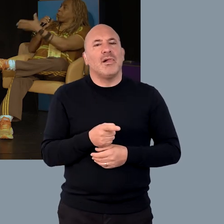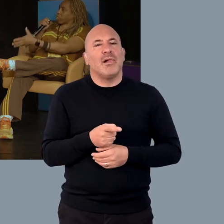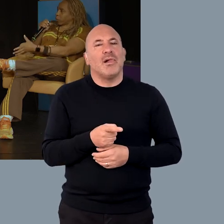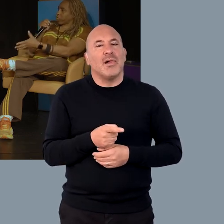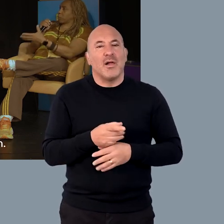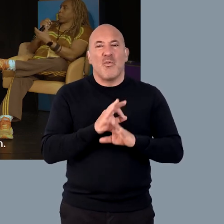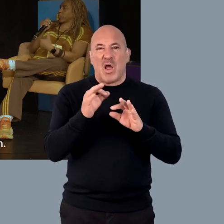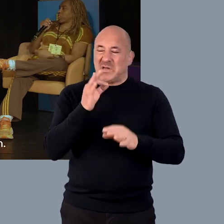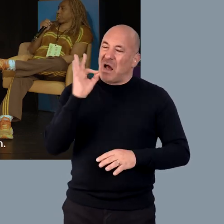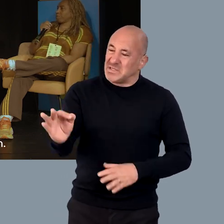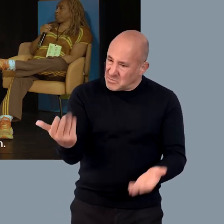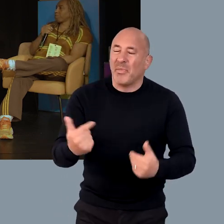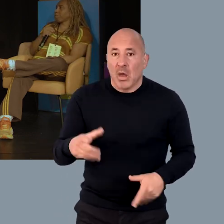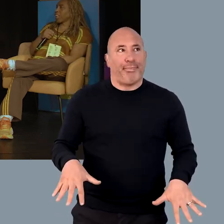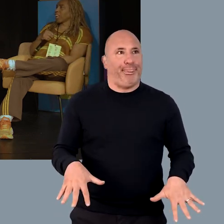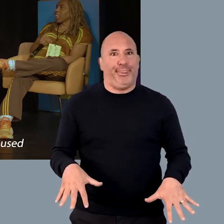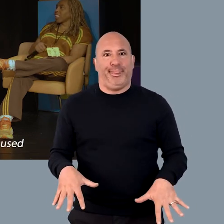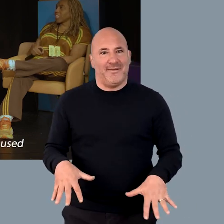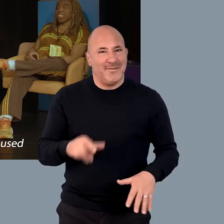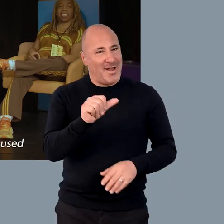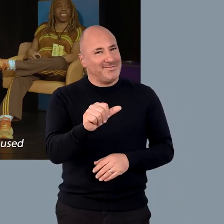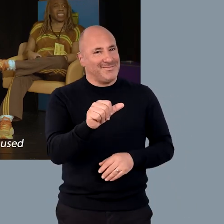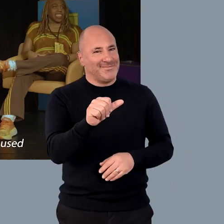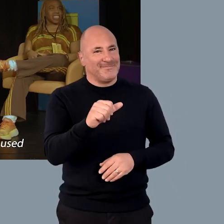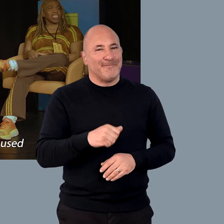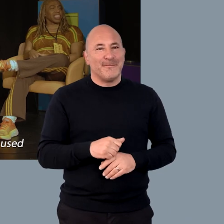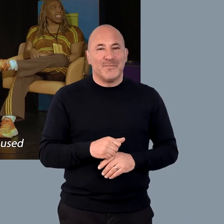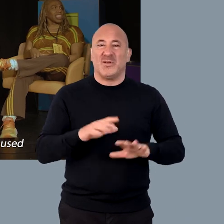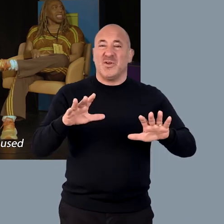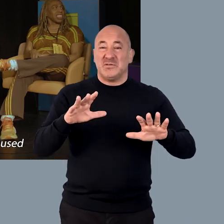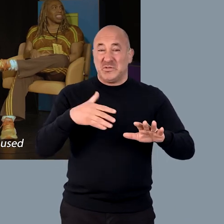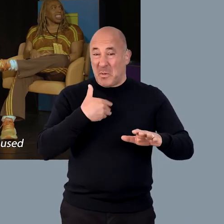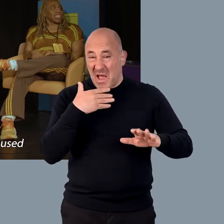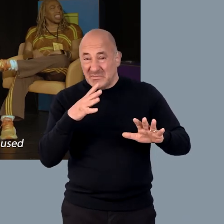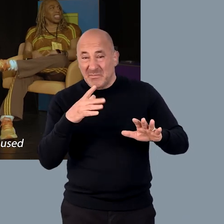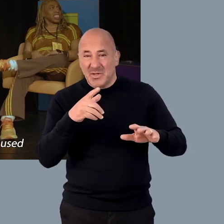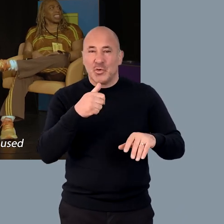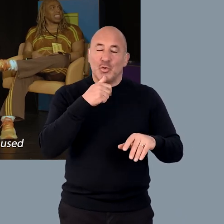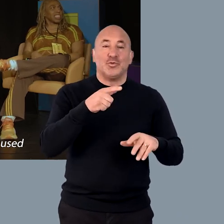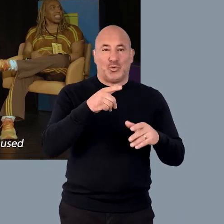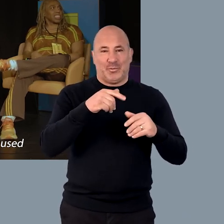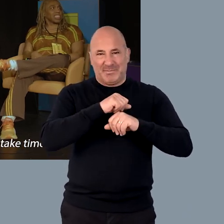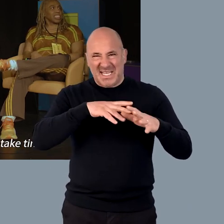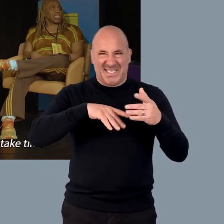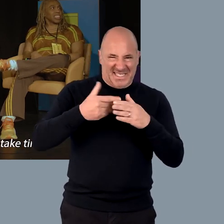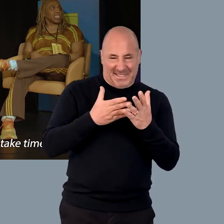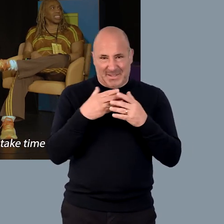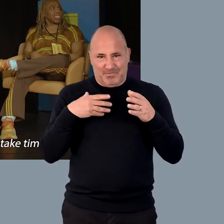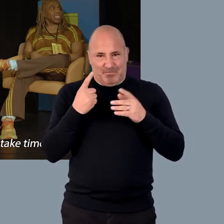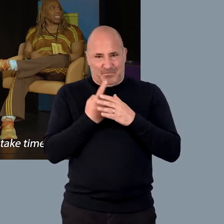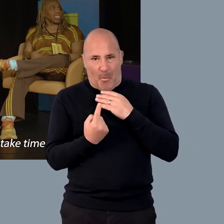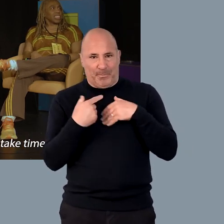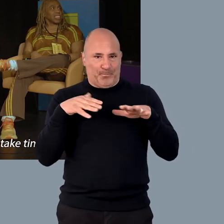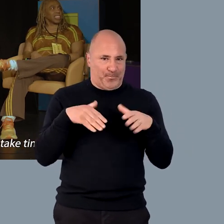out without putting them on the spot yeah thank you and i think also dare i suggest that sometimes if you have been used to navigating